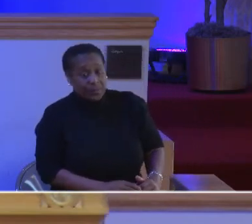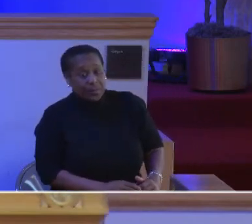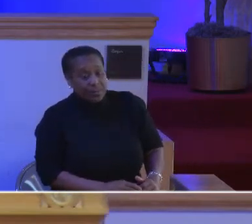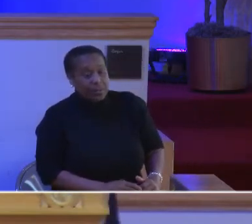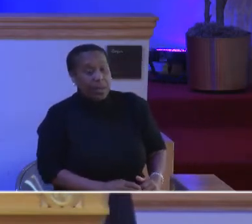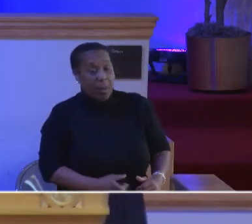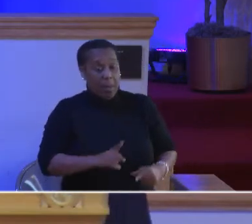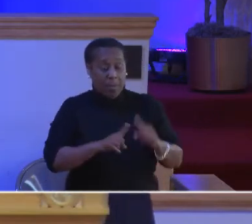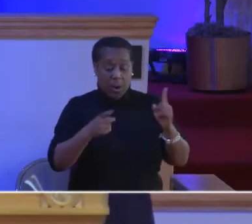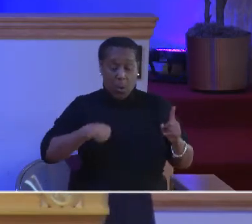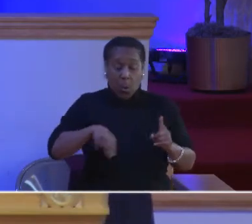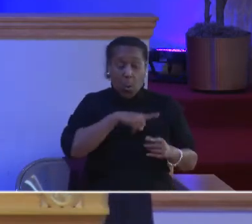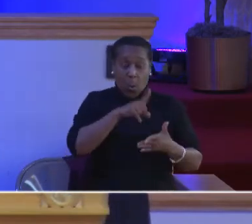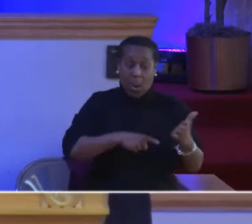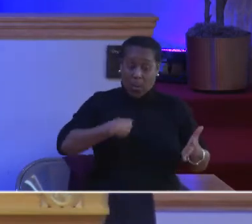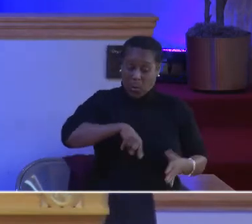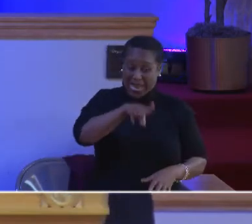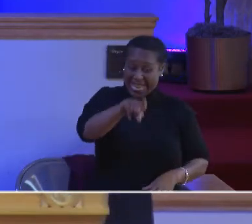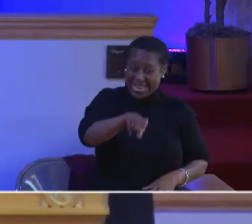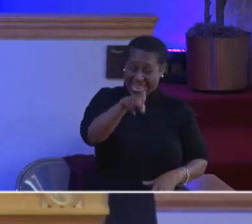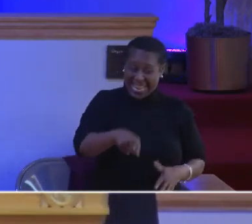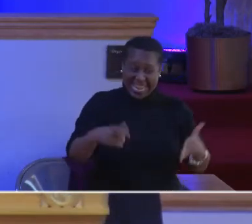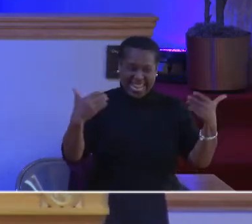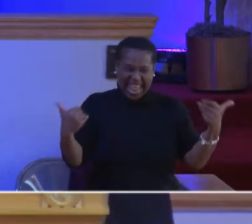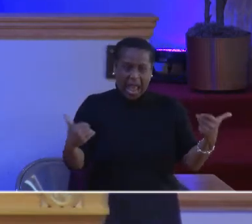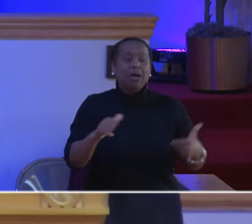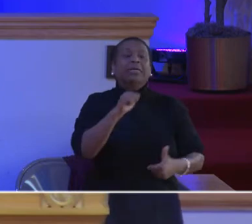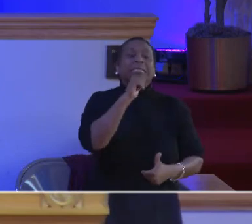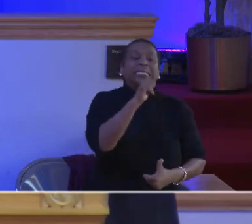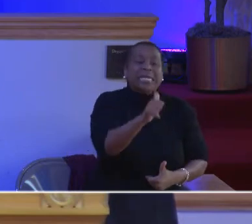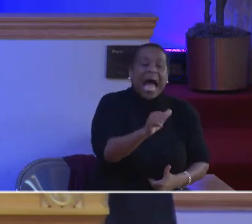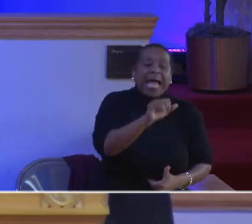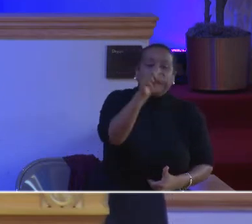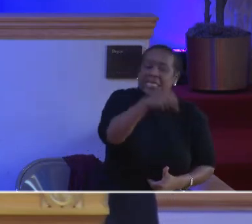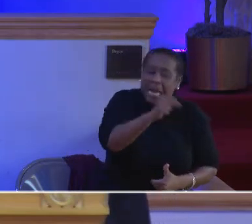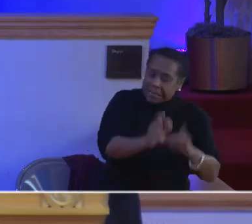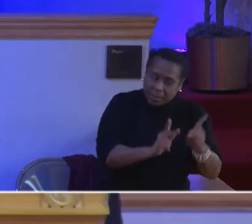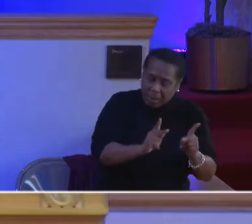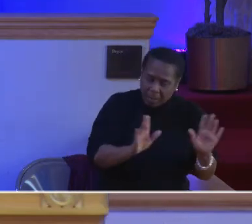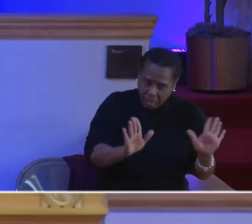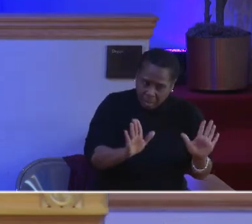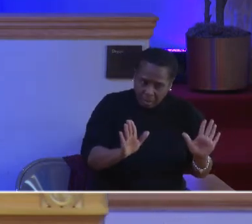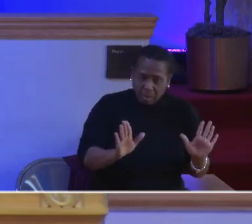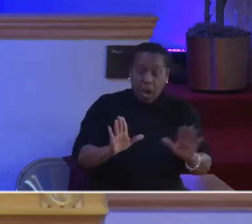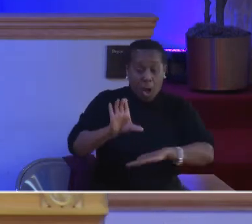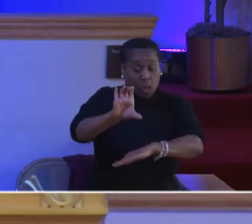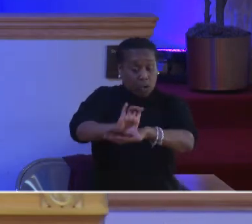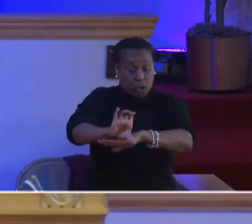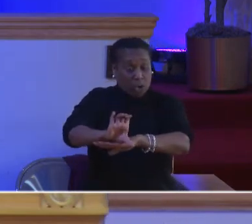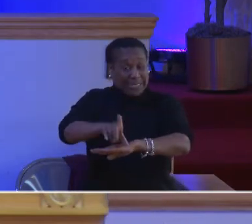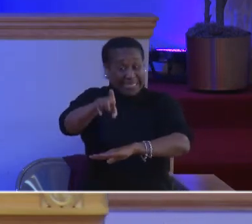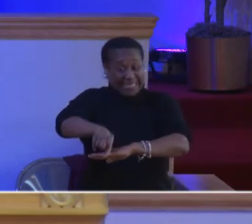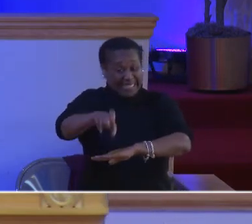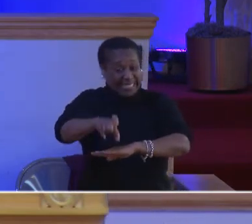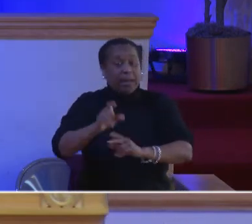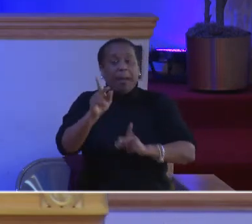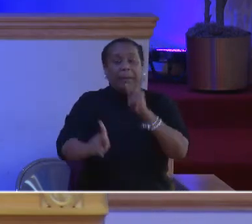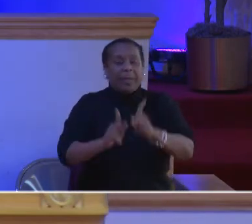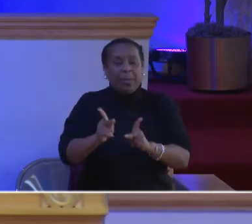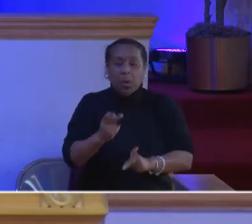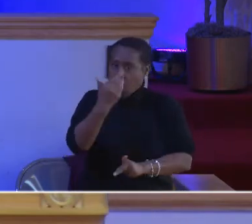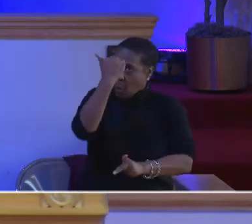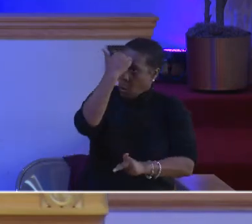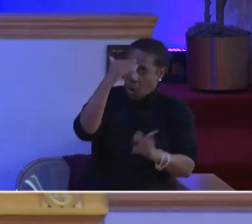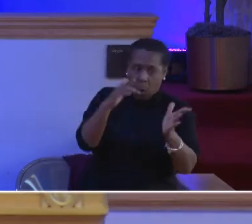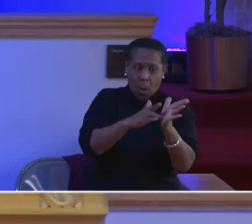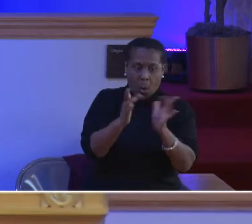What we need now are not yes people. But what the church needs now, people that know the